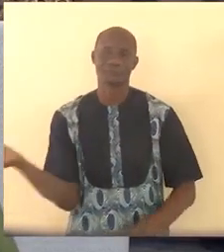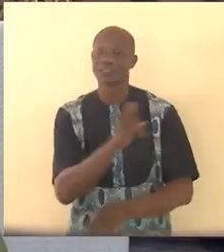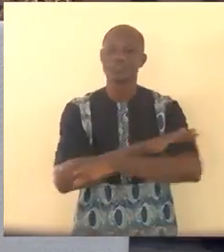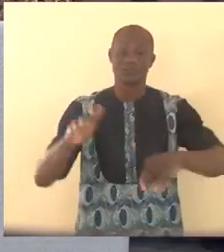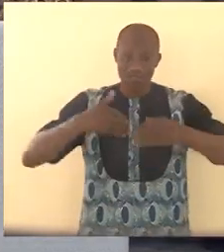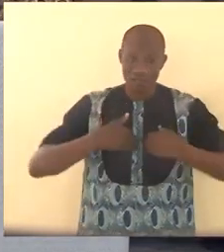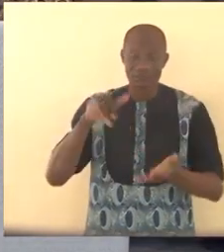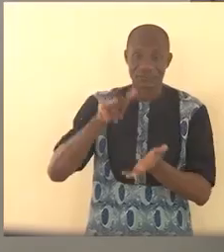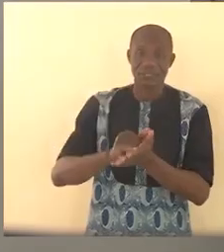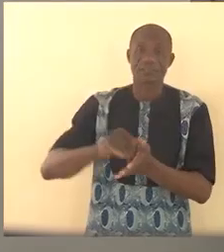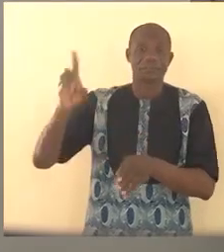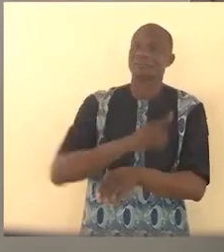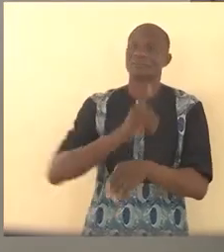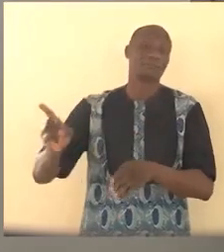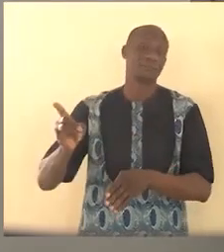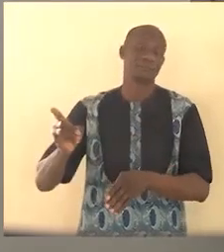They don't have that discipline.